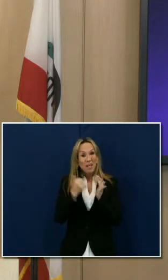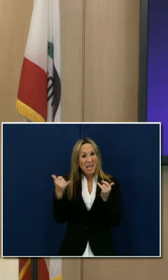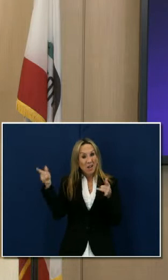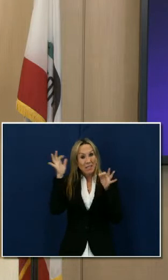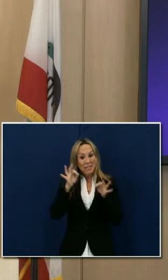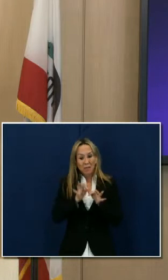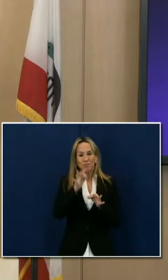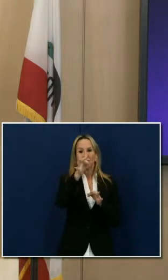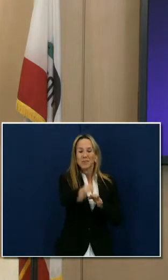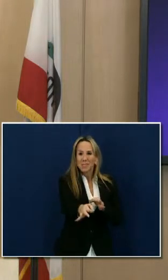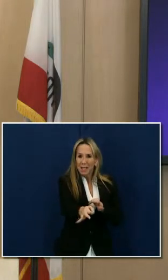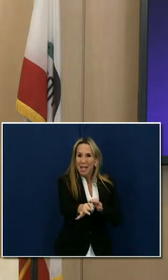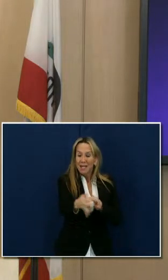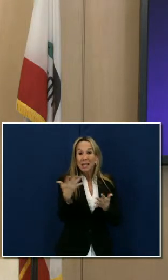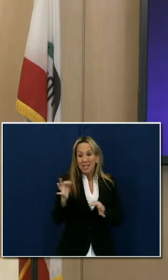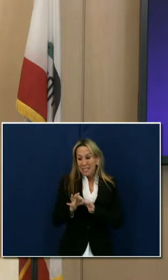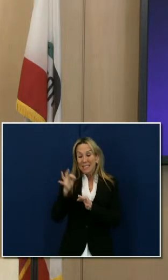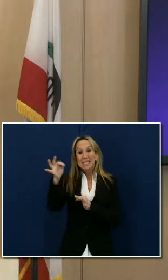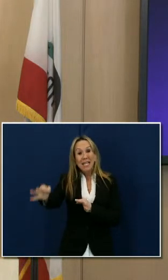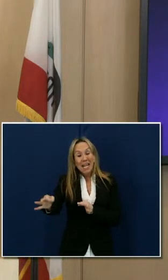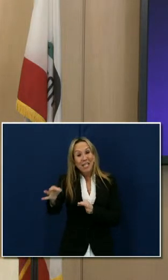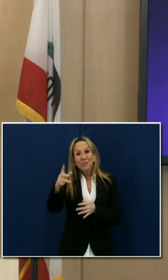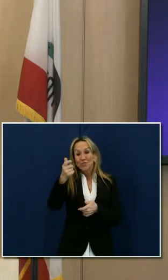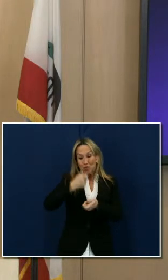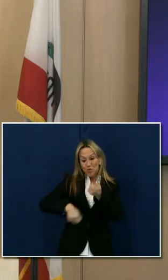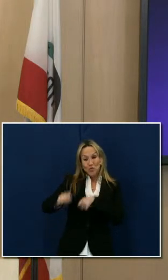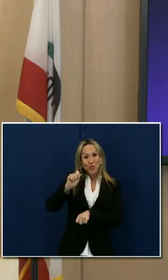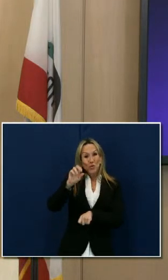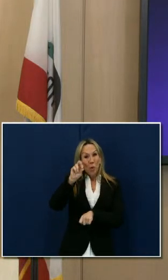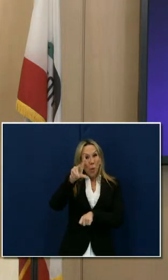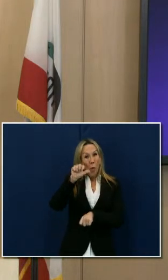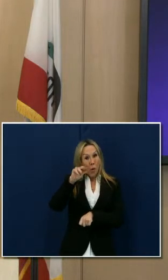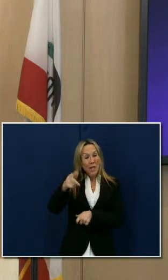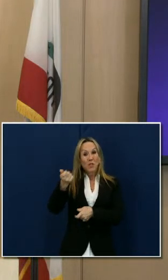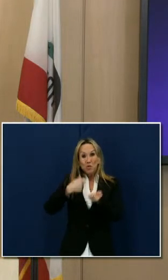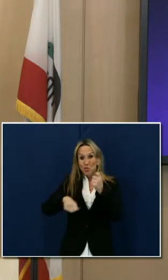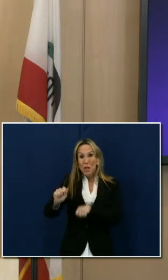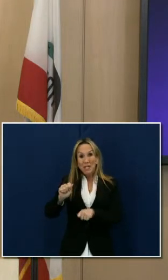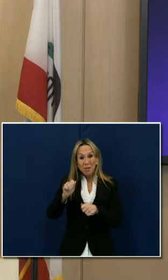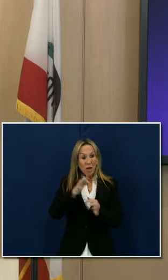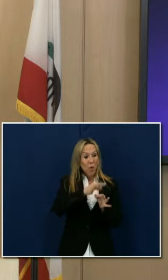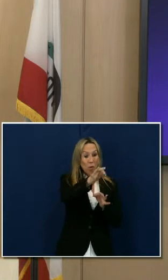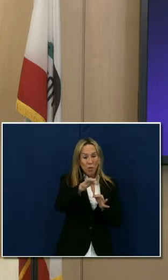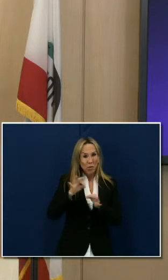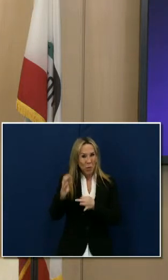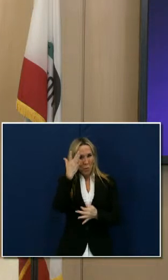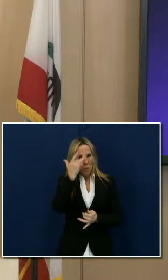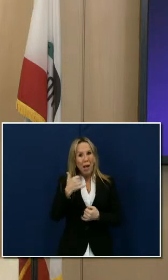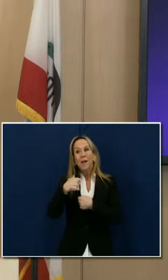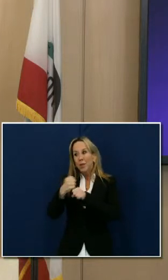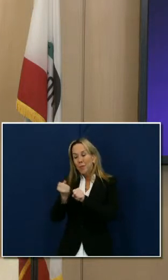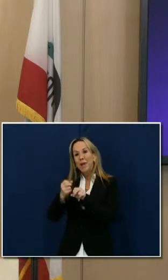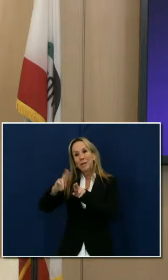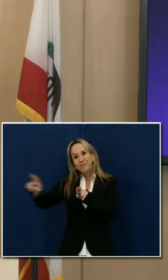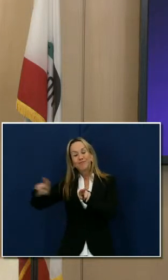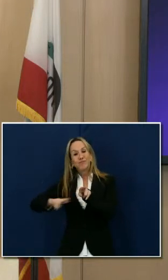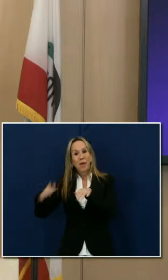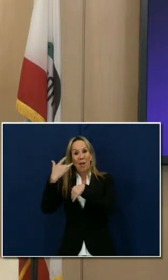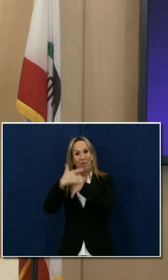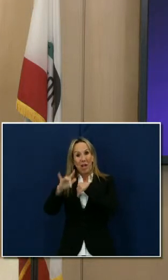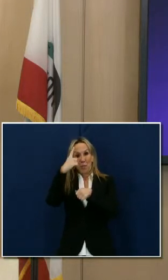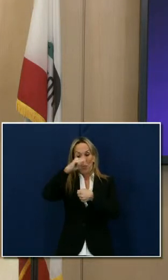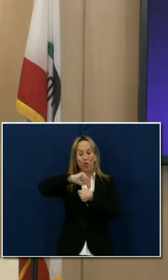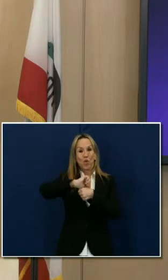Hospital CEOs have said that they have delayed organ transplants in order to make a hospital bed available for a COVID